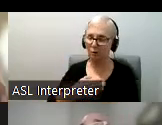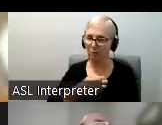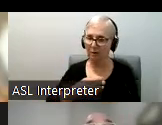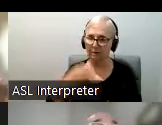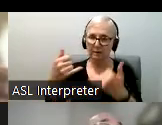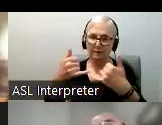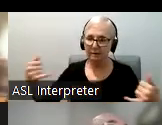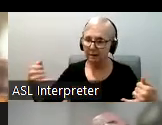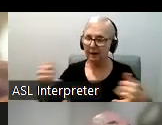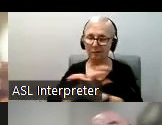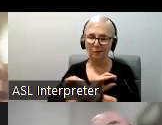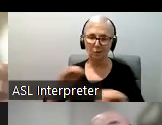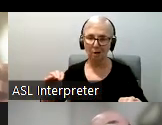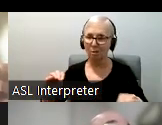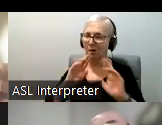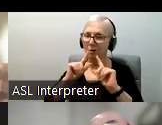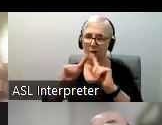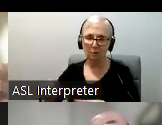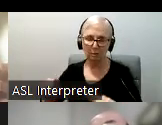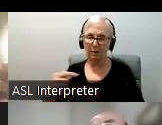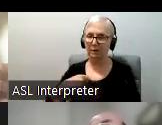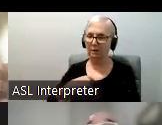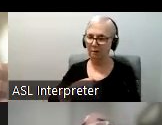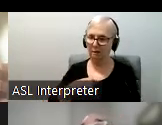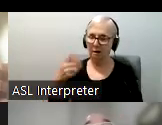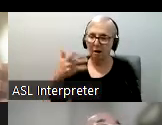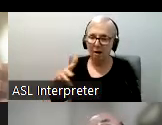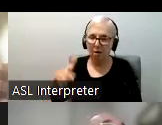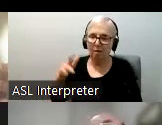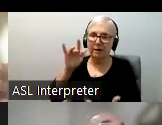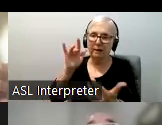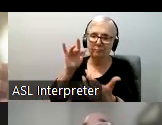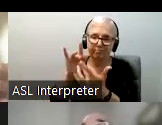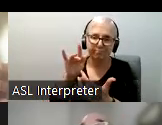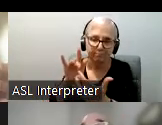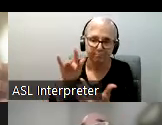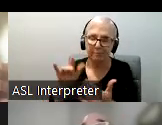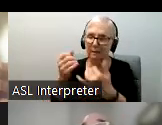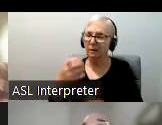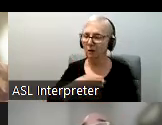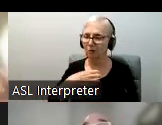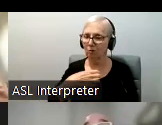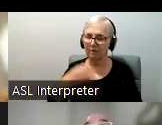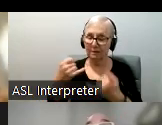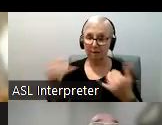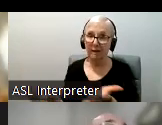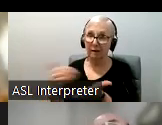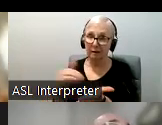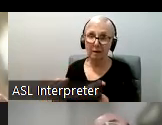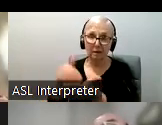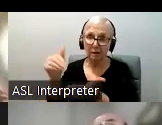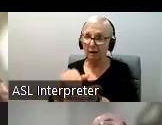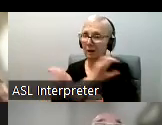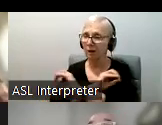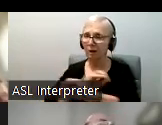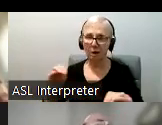grievance line. Nobody has responded to me already reaching out to your grievance line. I've reached out plenty of times. Nobody